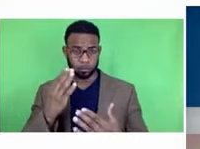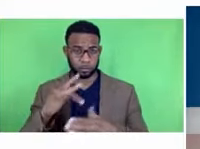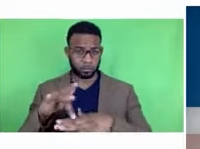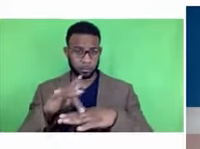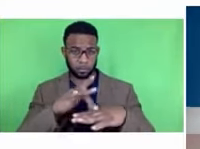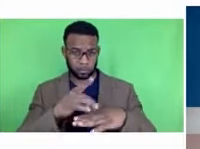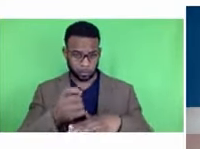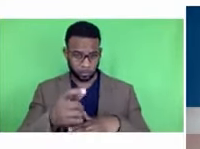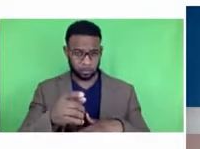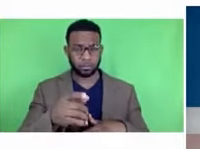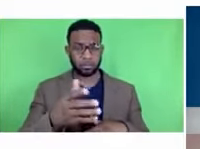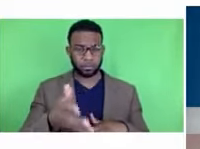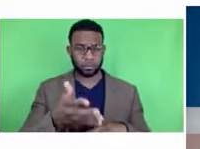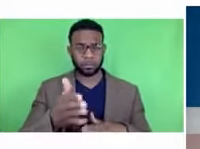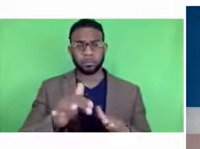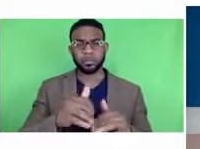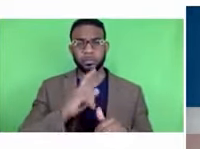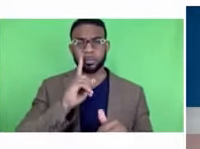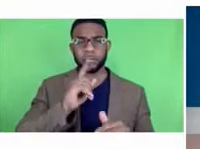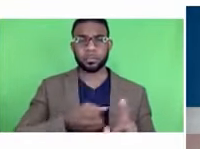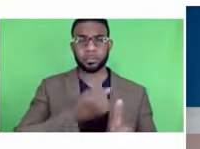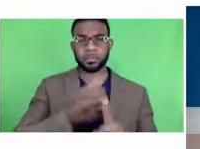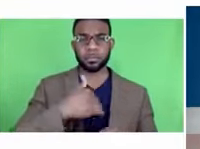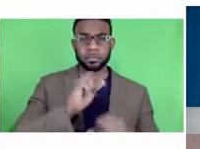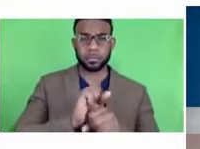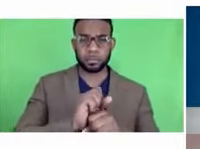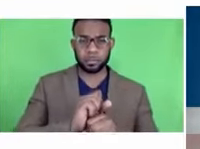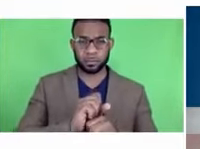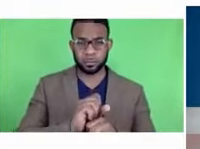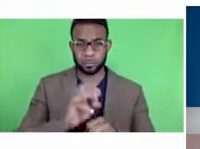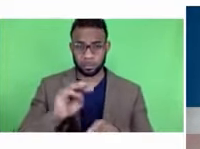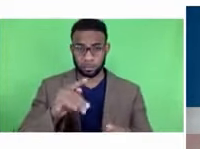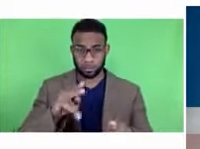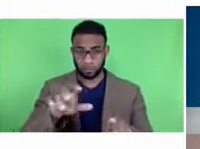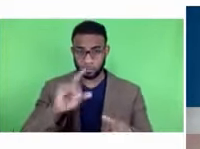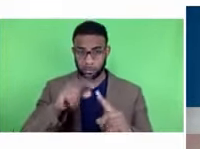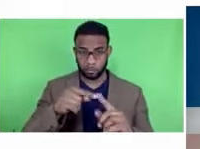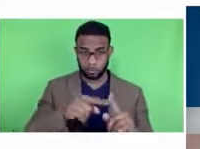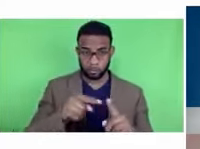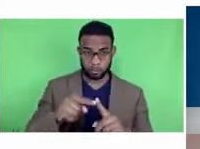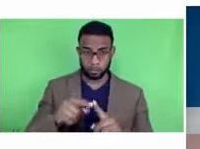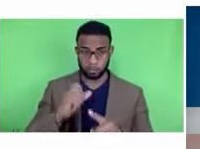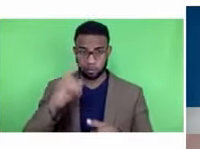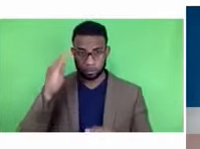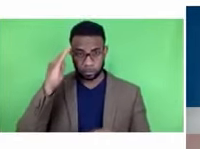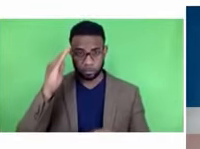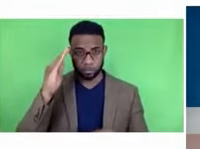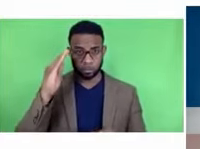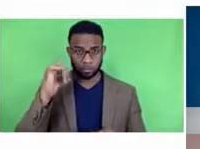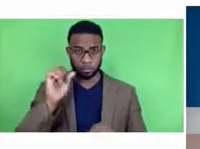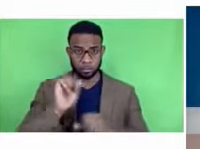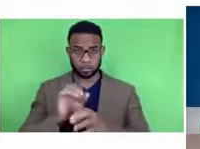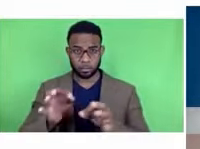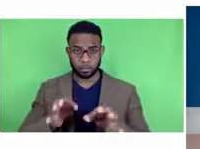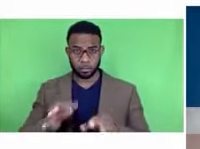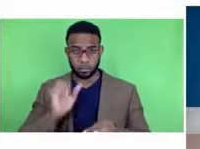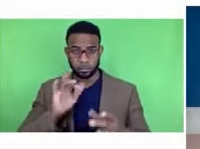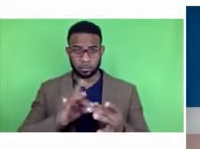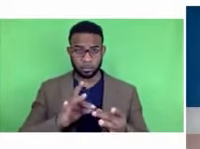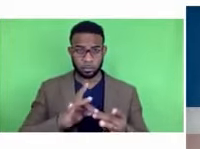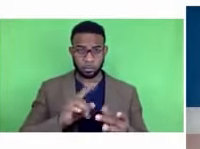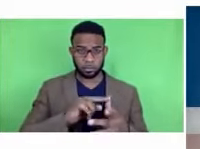and it's like, how is this going to impact my job? And Matthias, maybe you can talk to this too. I know in specific job descriptions, it will say, you know, these